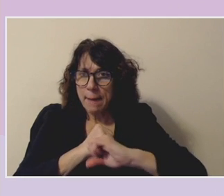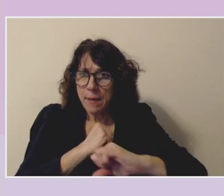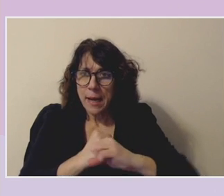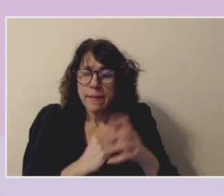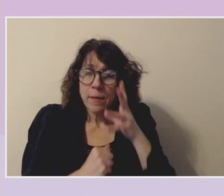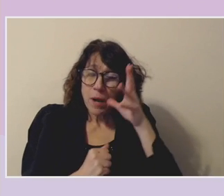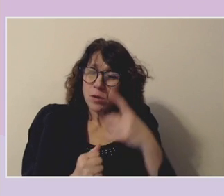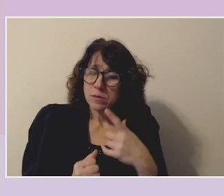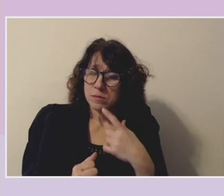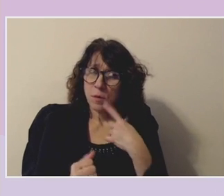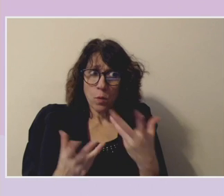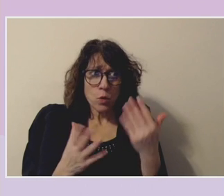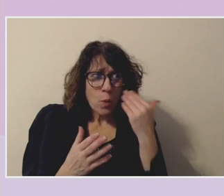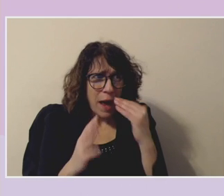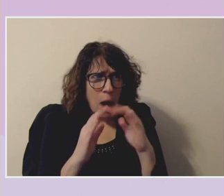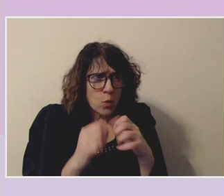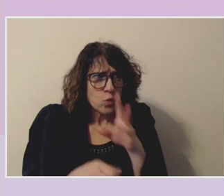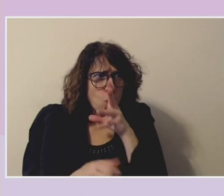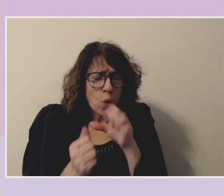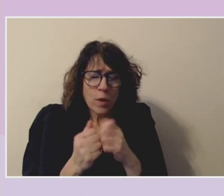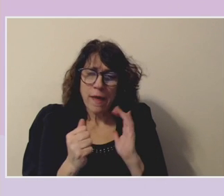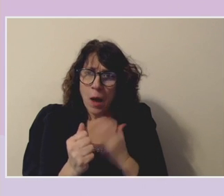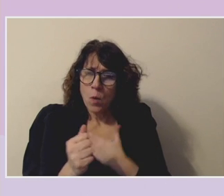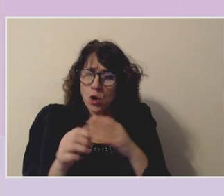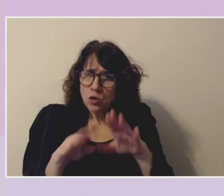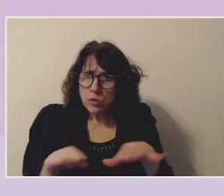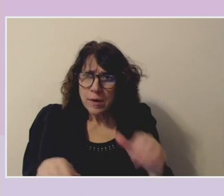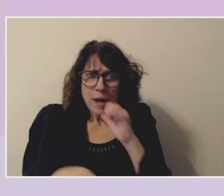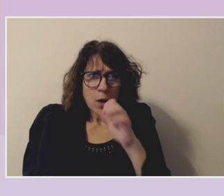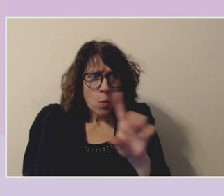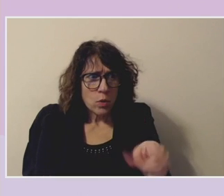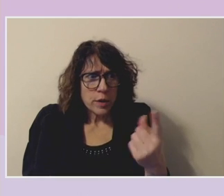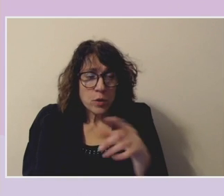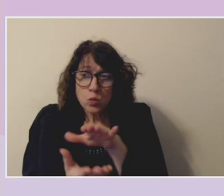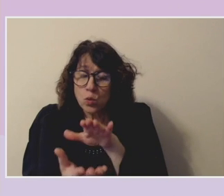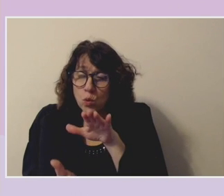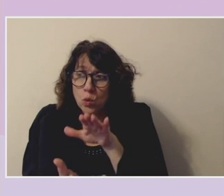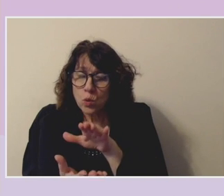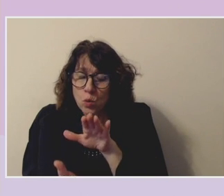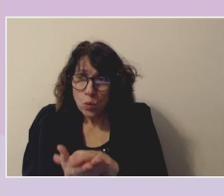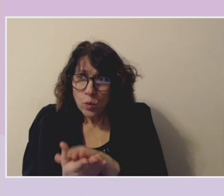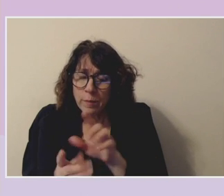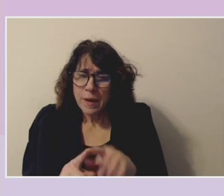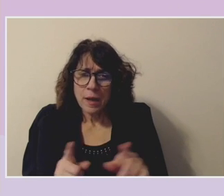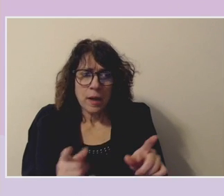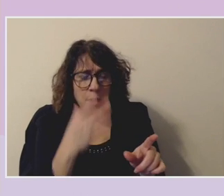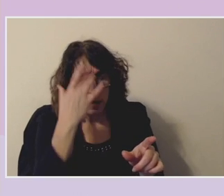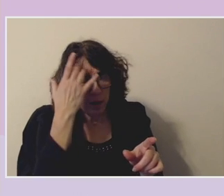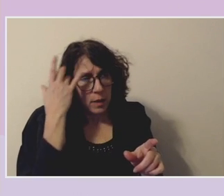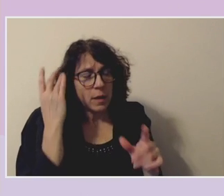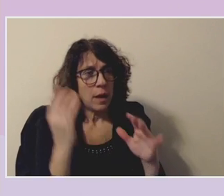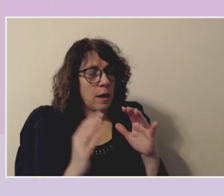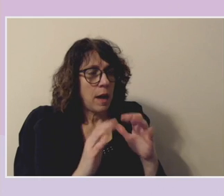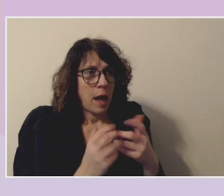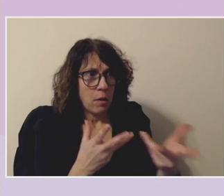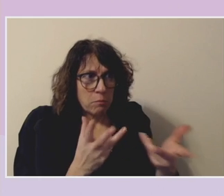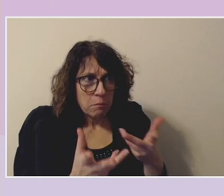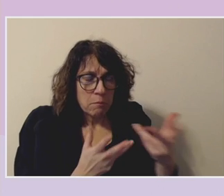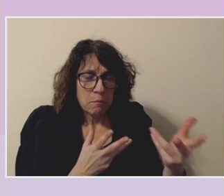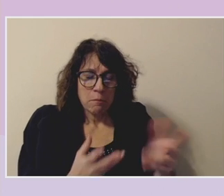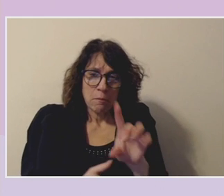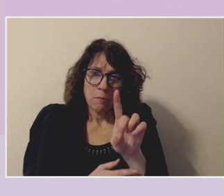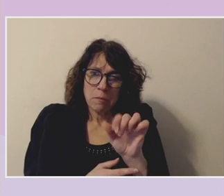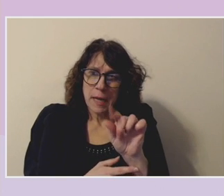know how to talk to our kids. We want to know not just the school list, but how do we? So you have funds for things like that. Data. I think